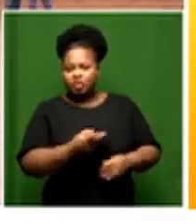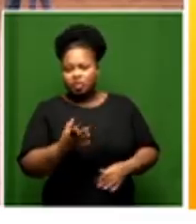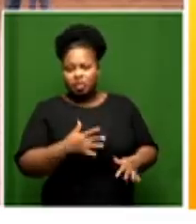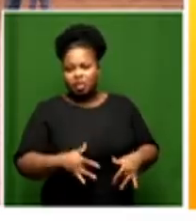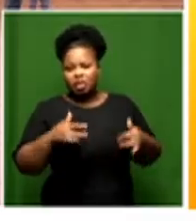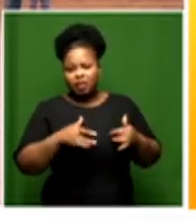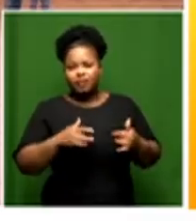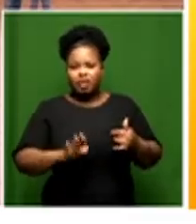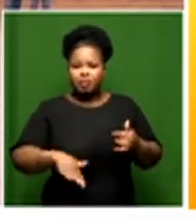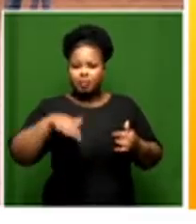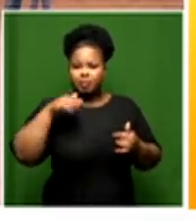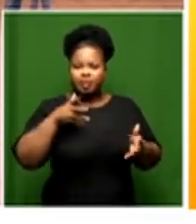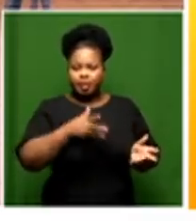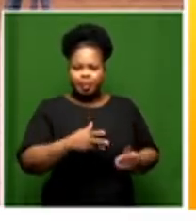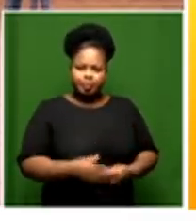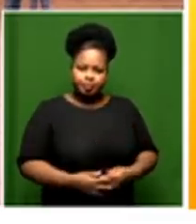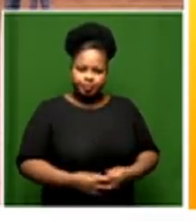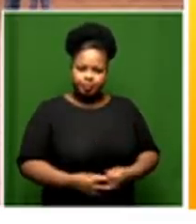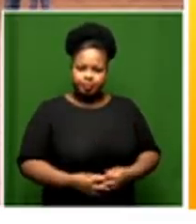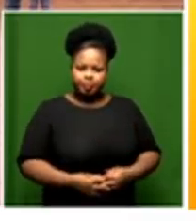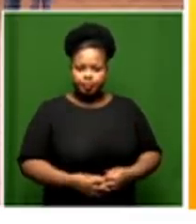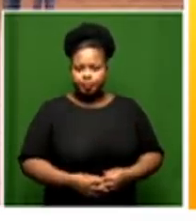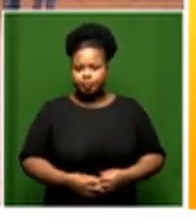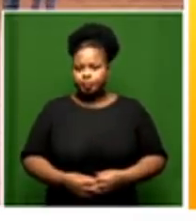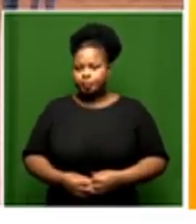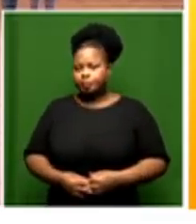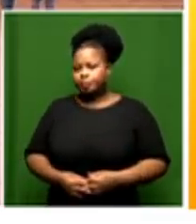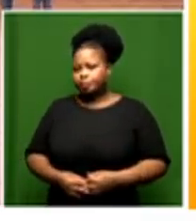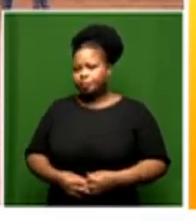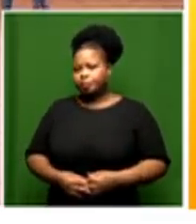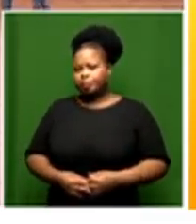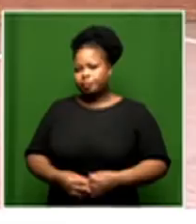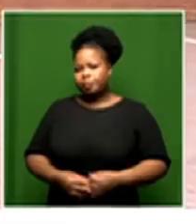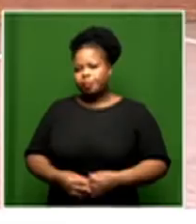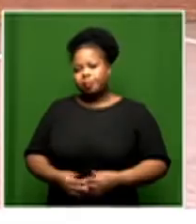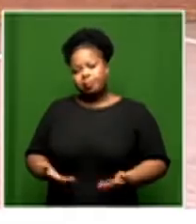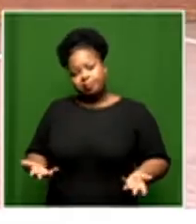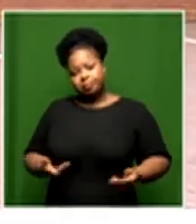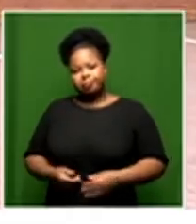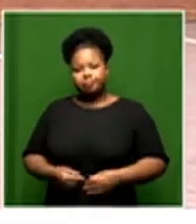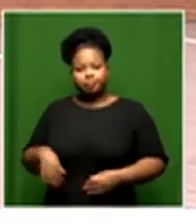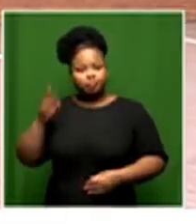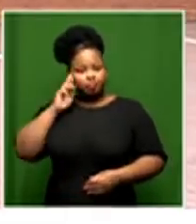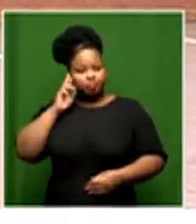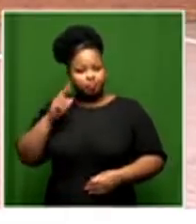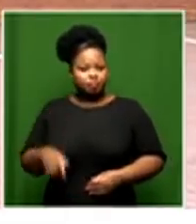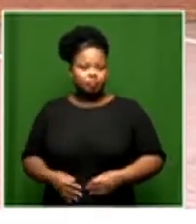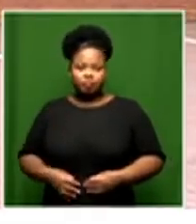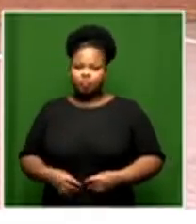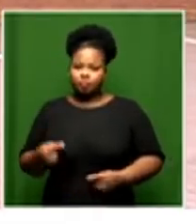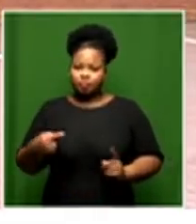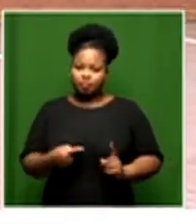and grew up in. Well, if you correctly remember, Simphi, I mean,